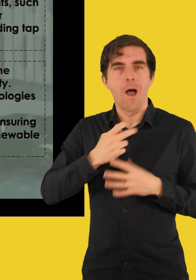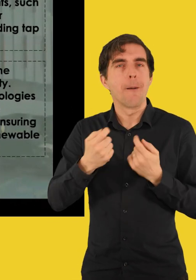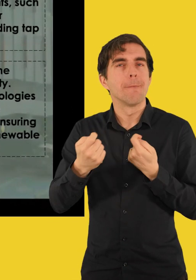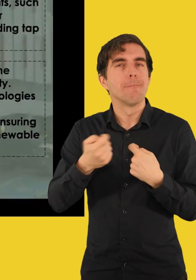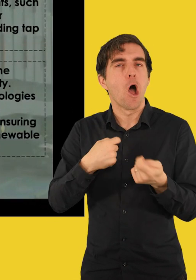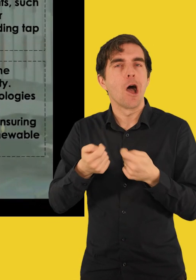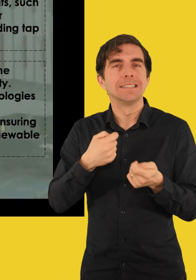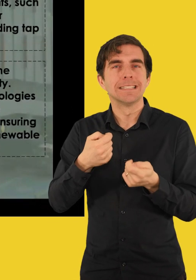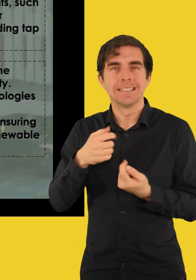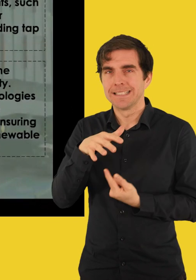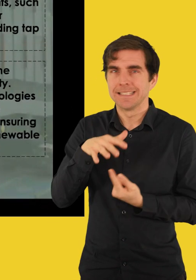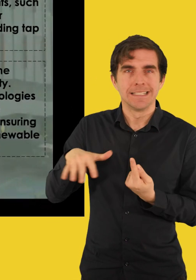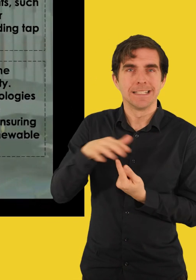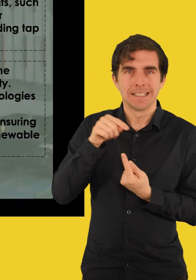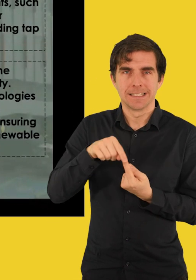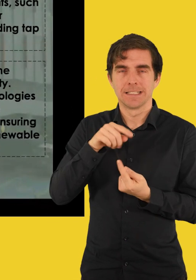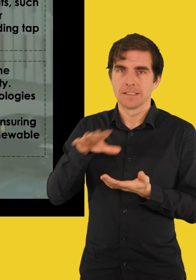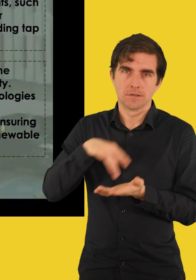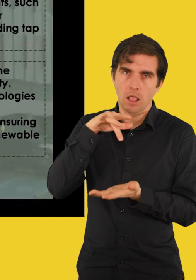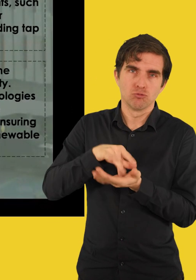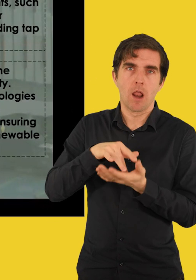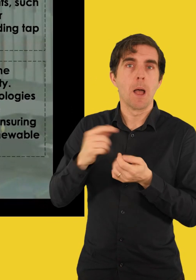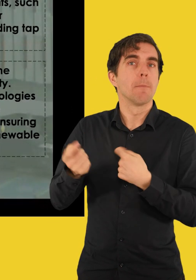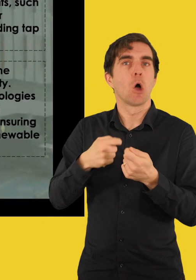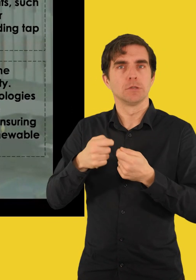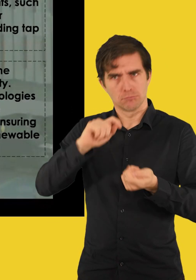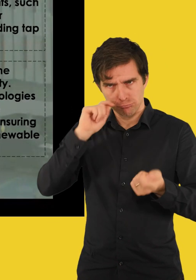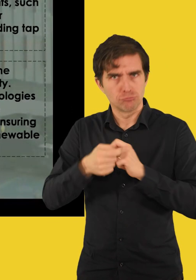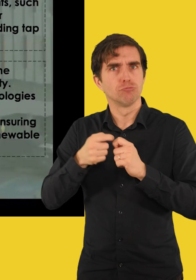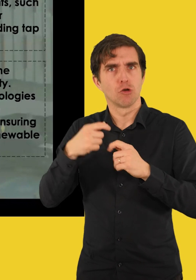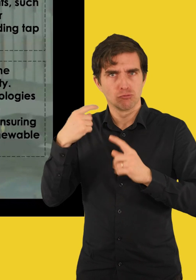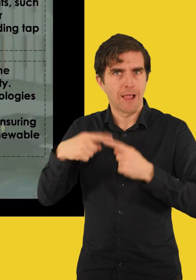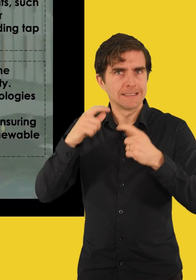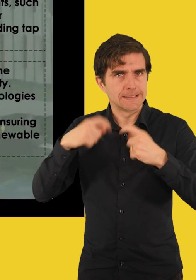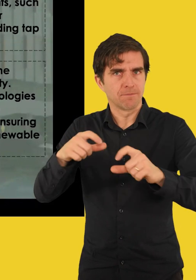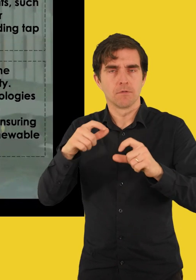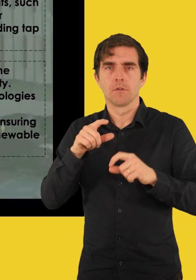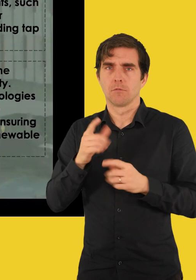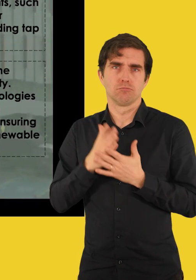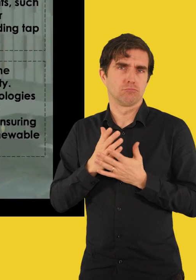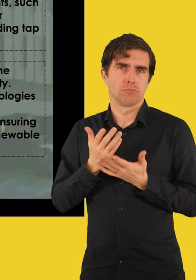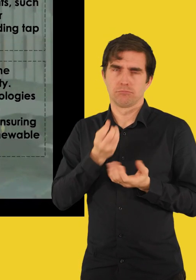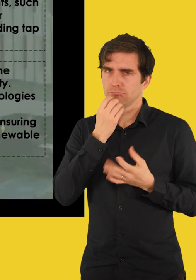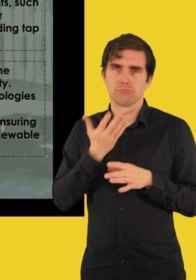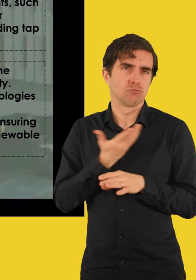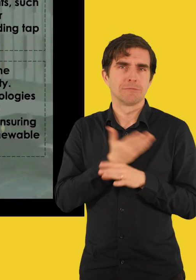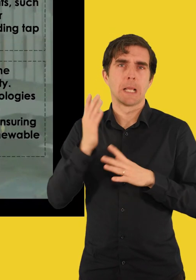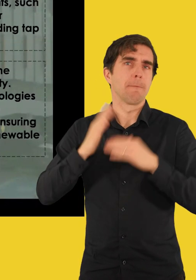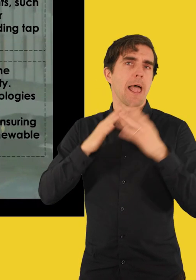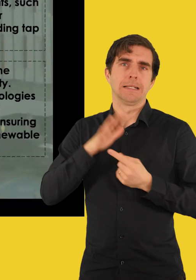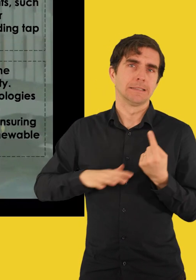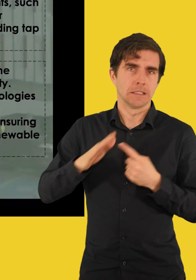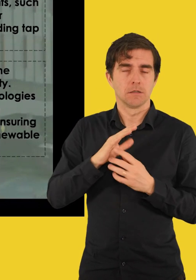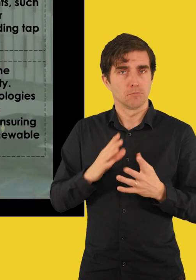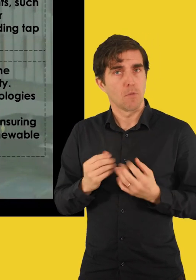old market, the central market, regenerative. This is one of the green buildings in